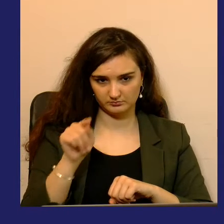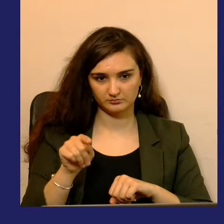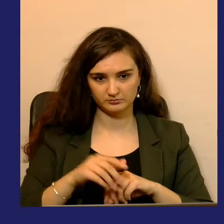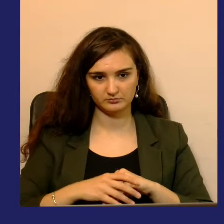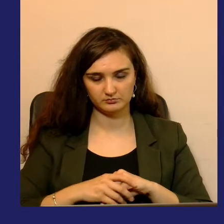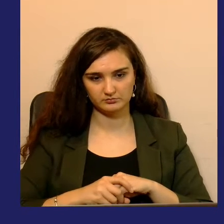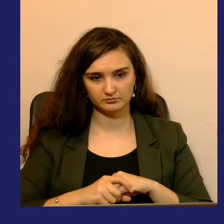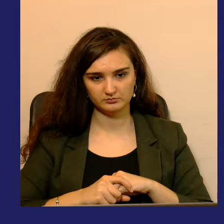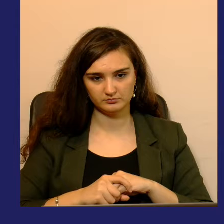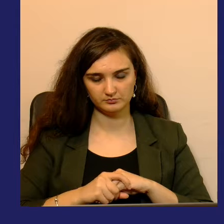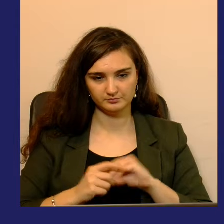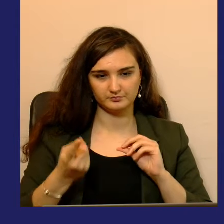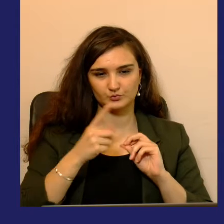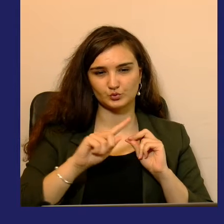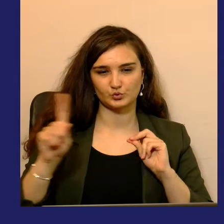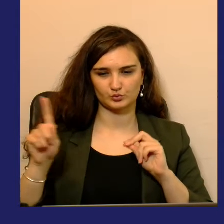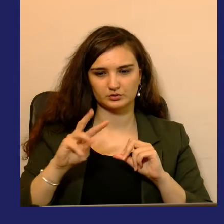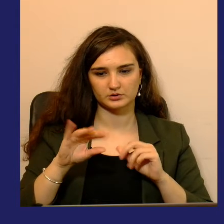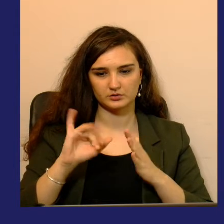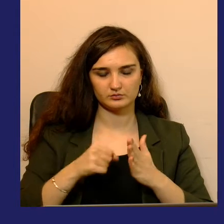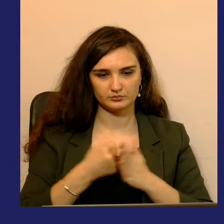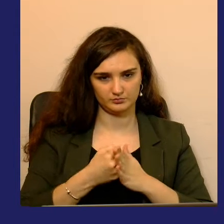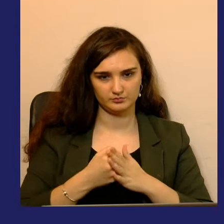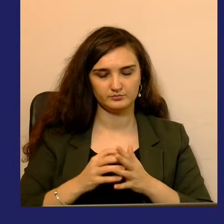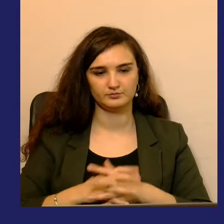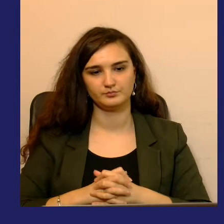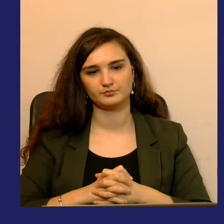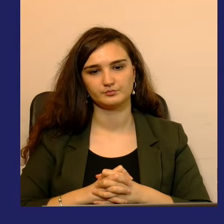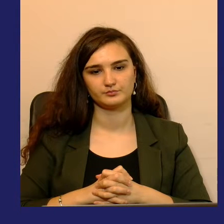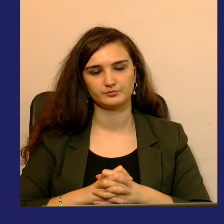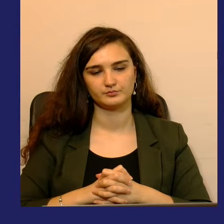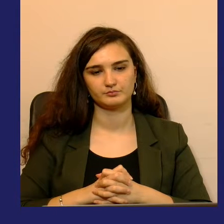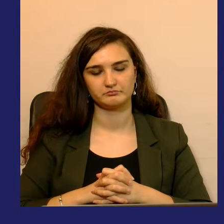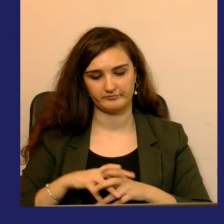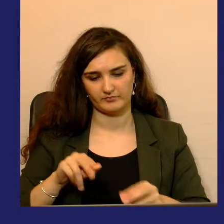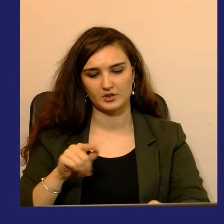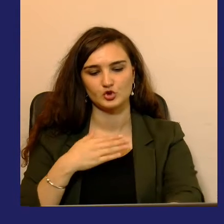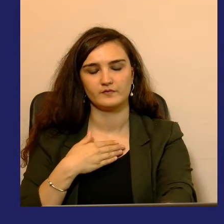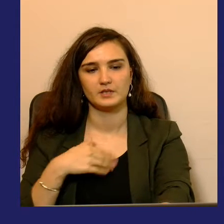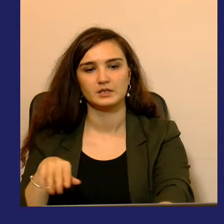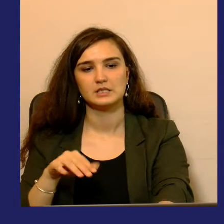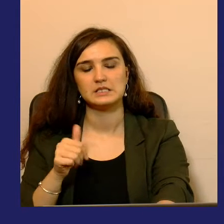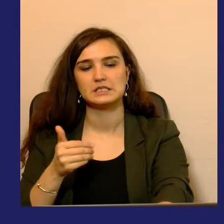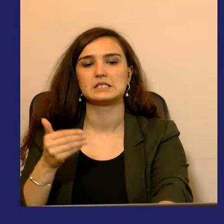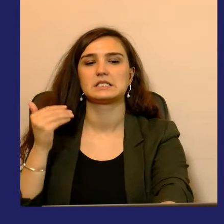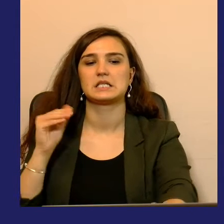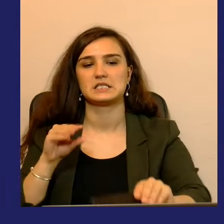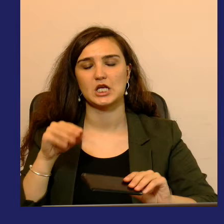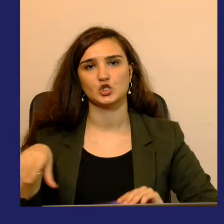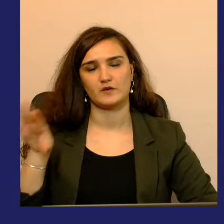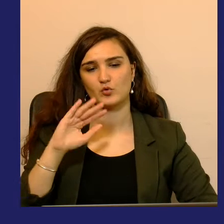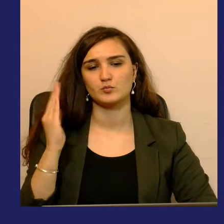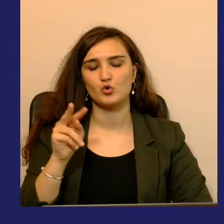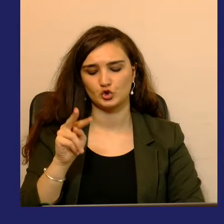ISFET's own monitoring of pre-election environment has also already demonstrated a number of